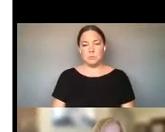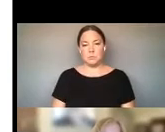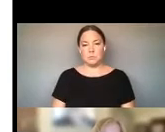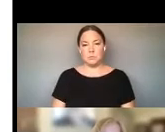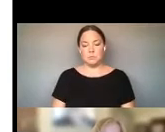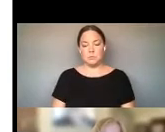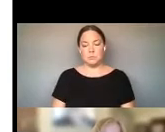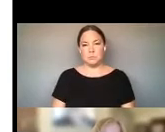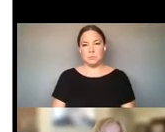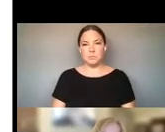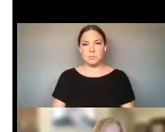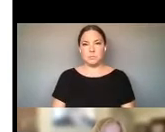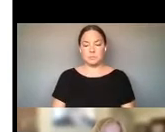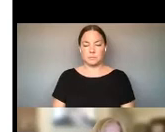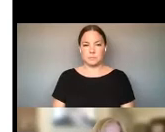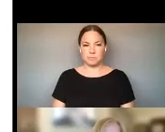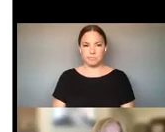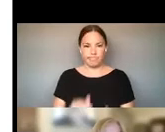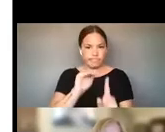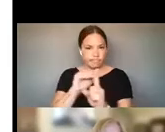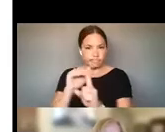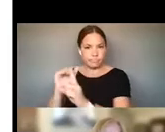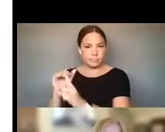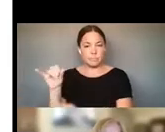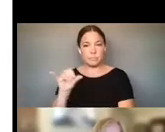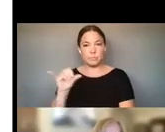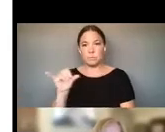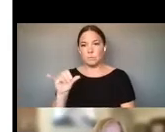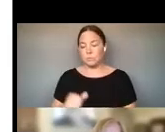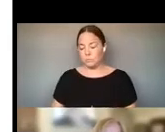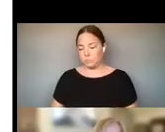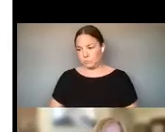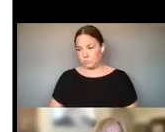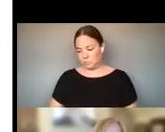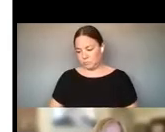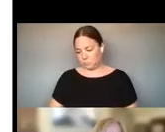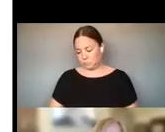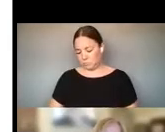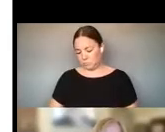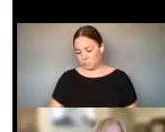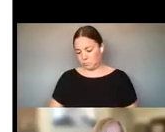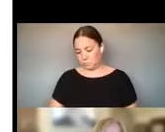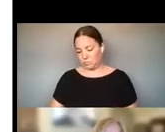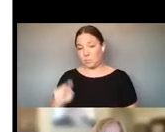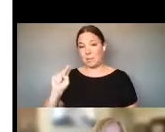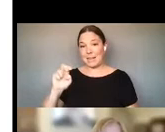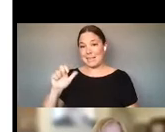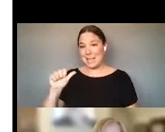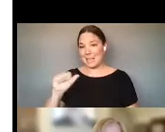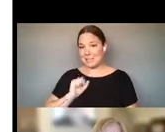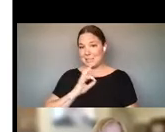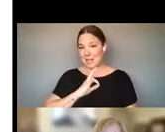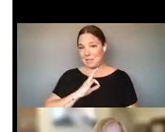uh, and, you know, and as a reminder, um, to also, you know, we, as the NEA staff, um,